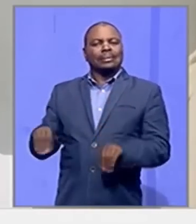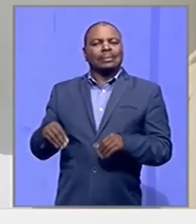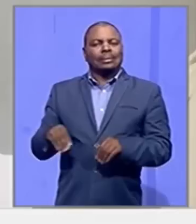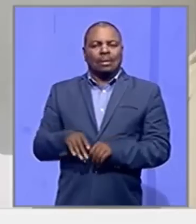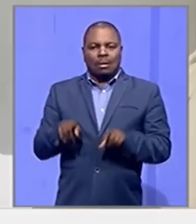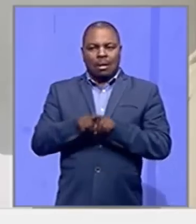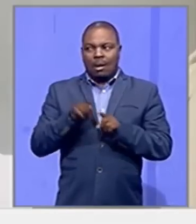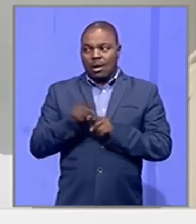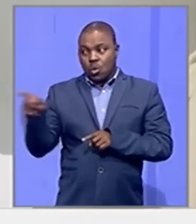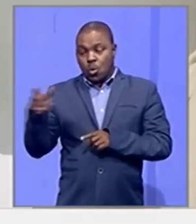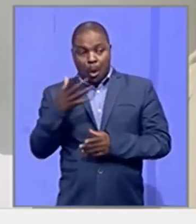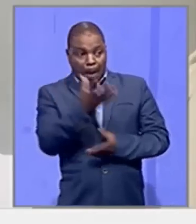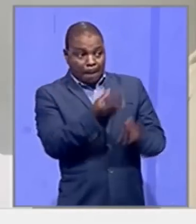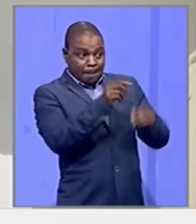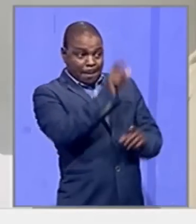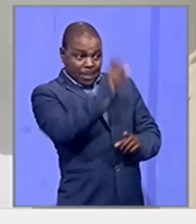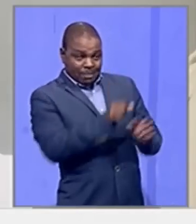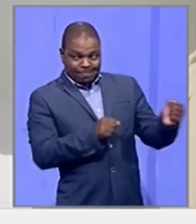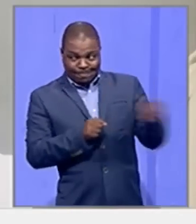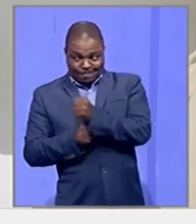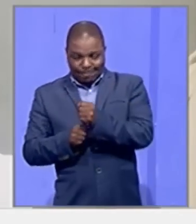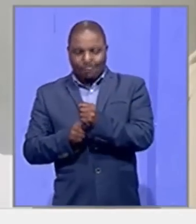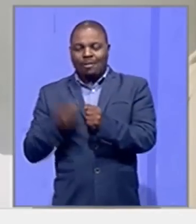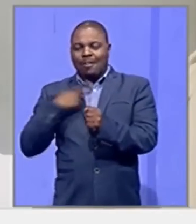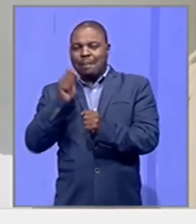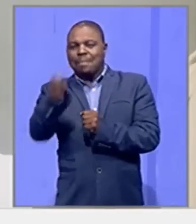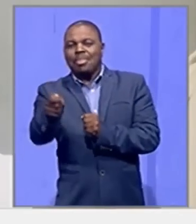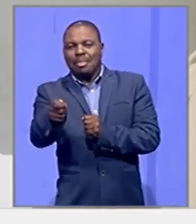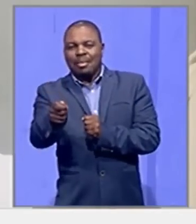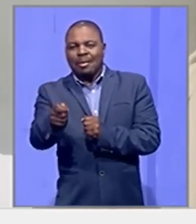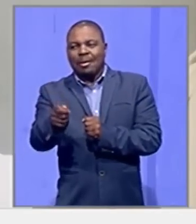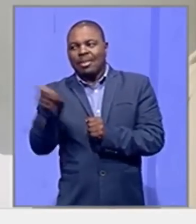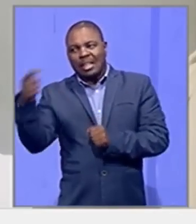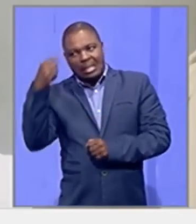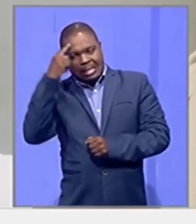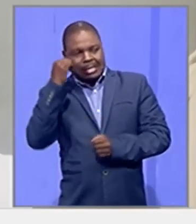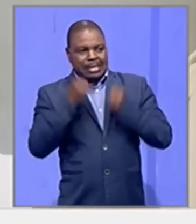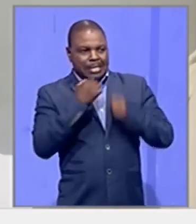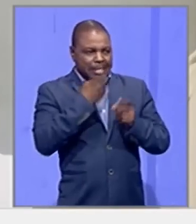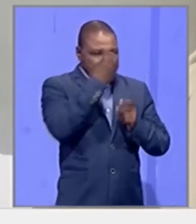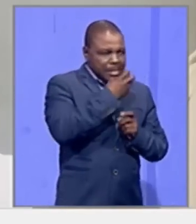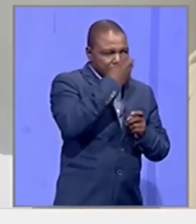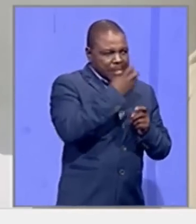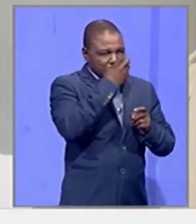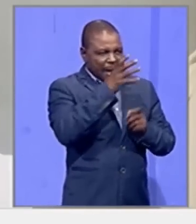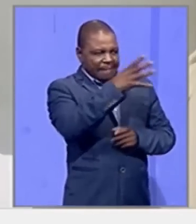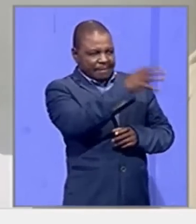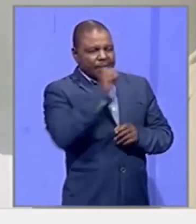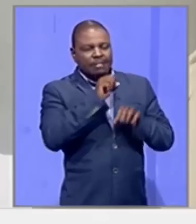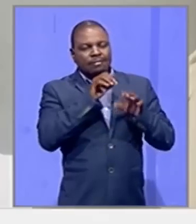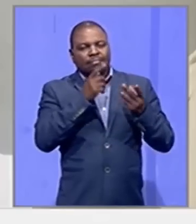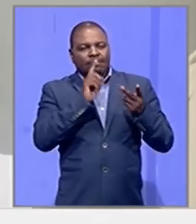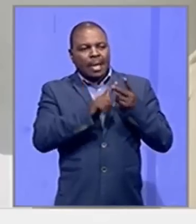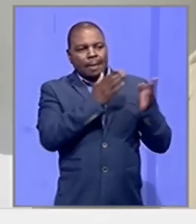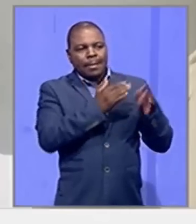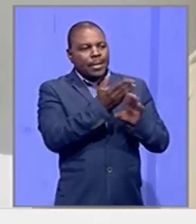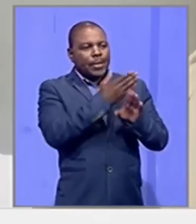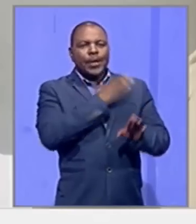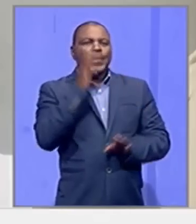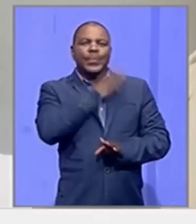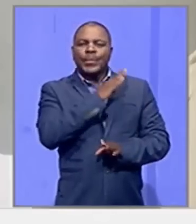tlile le motho o mo fa madi a rileng so bana ba feletsa ba utswa ba bang go gore go mo patlo ba sa prepare ba